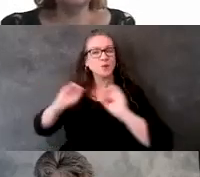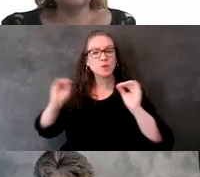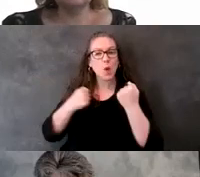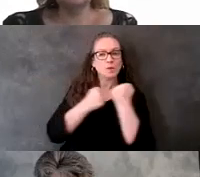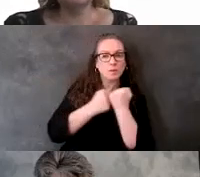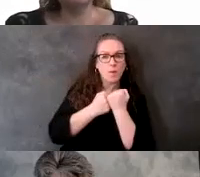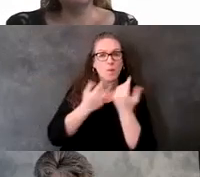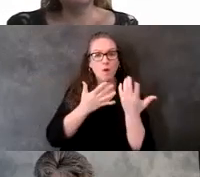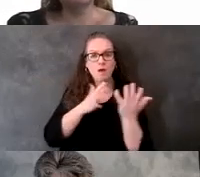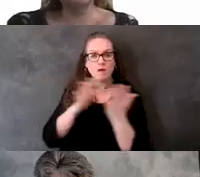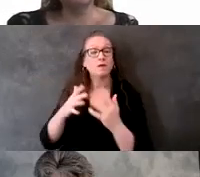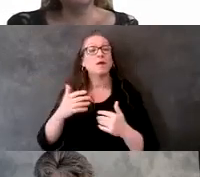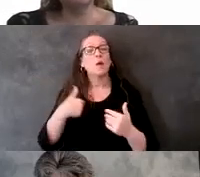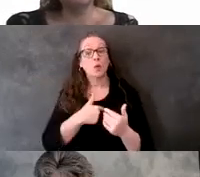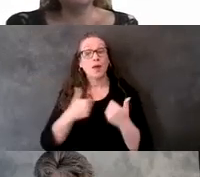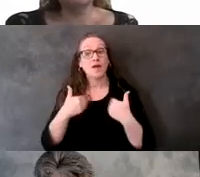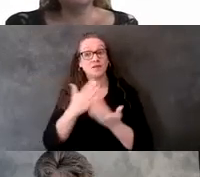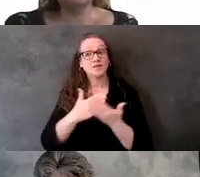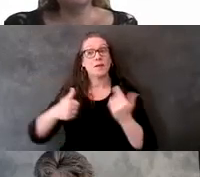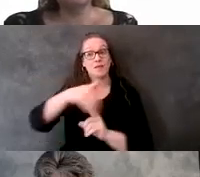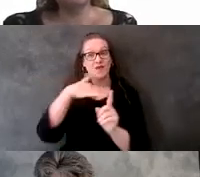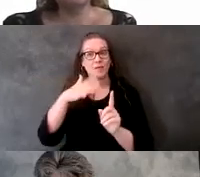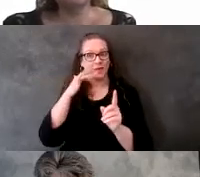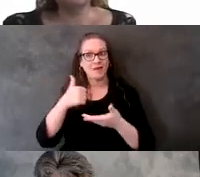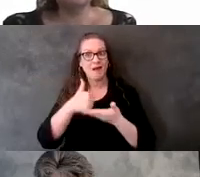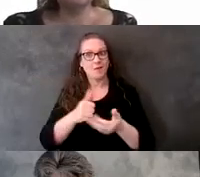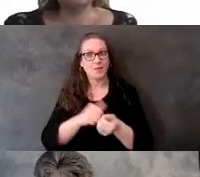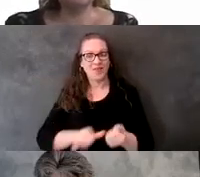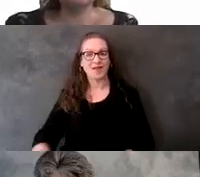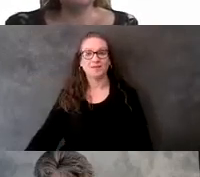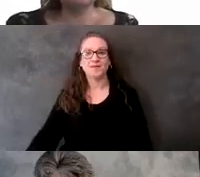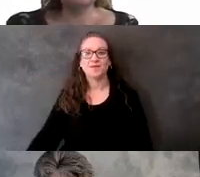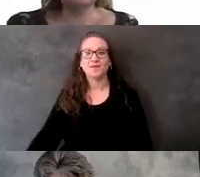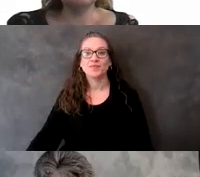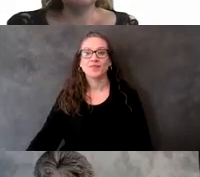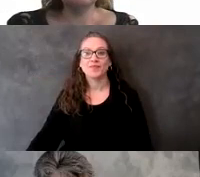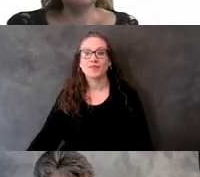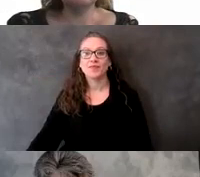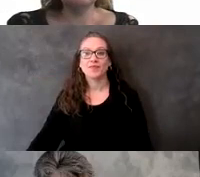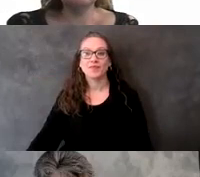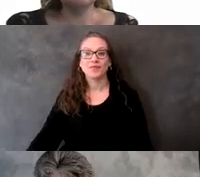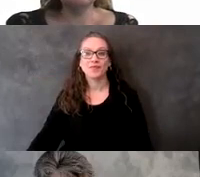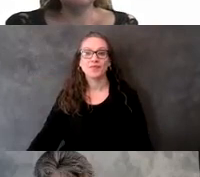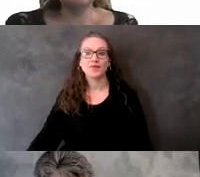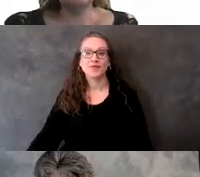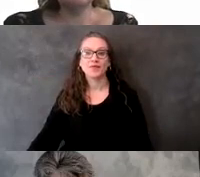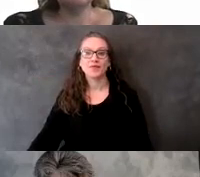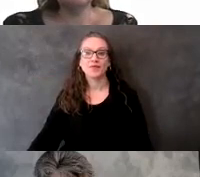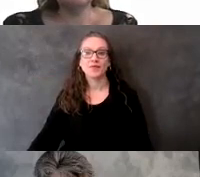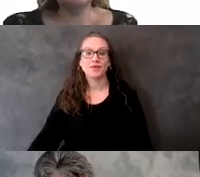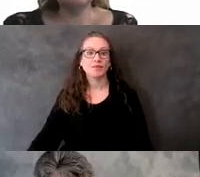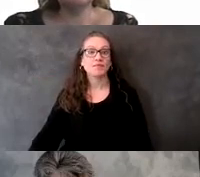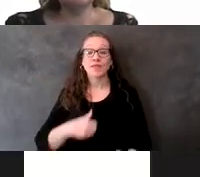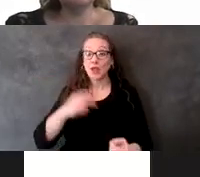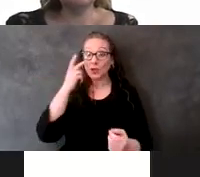assist with that. The first is the yellow tile that you often see on the corners of intersections, hopefully